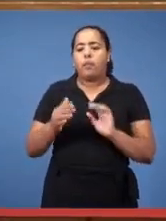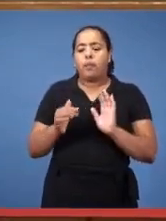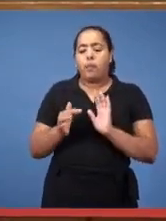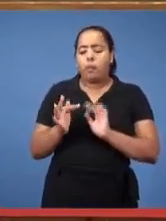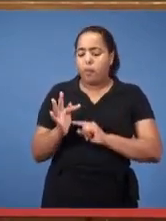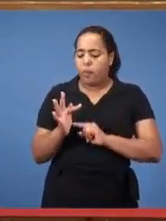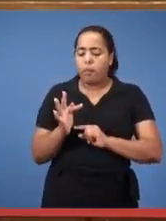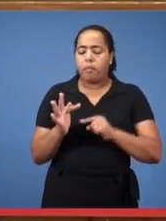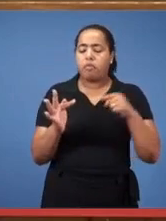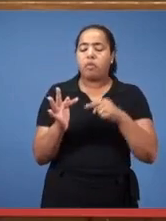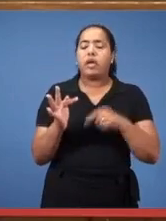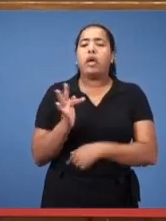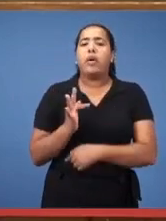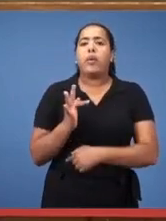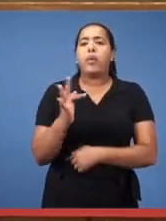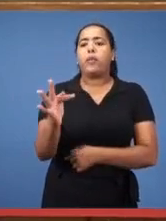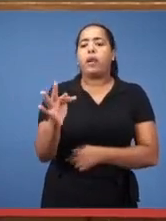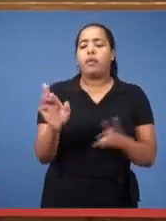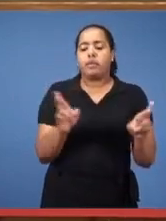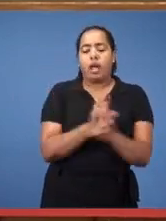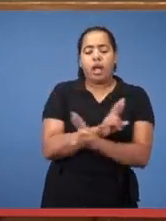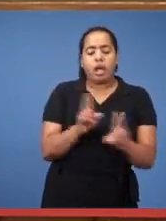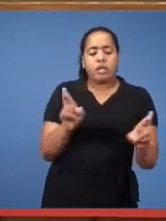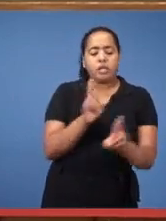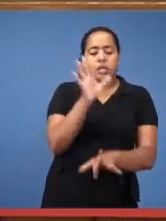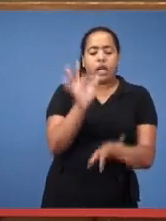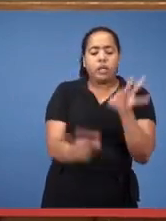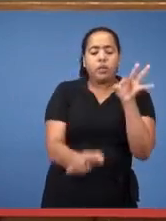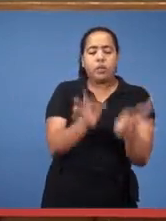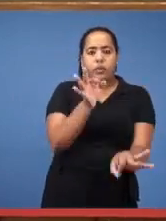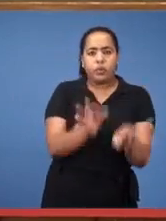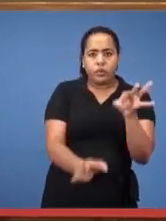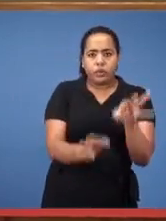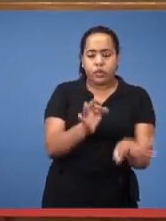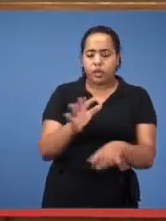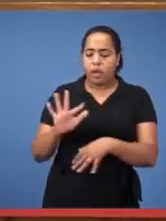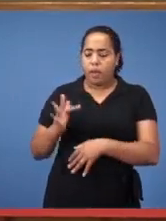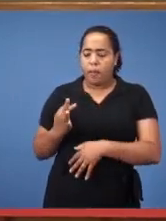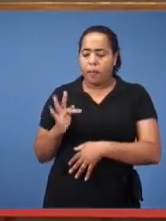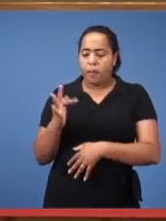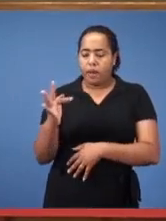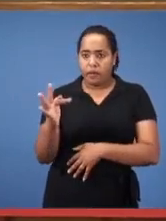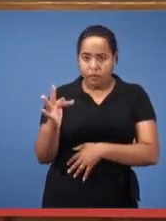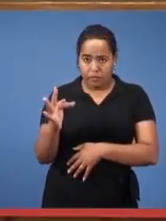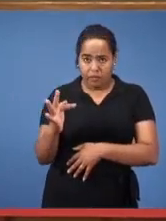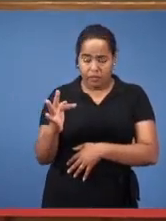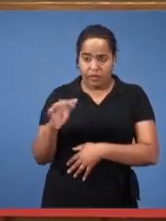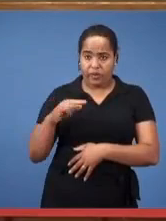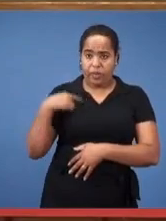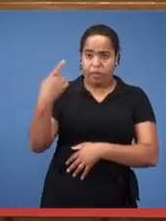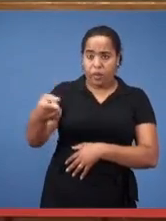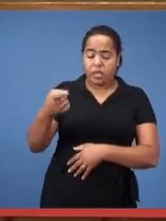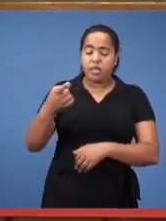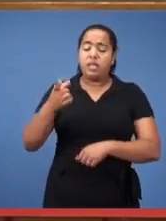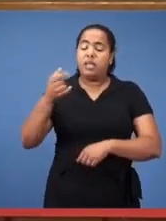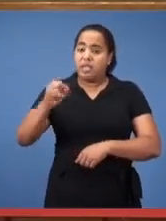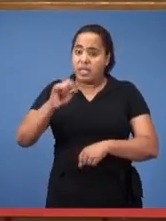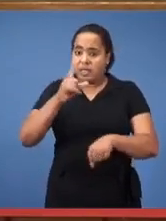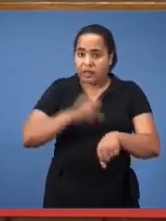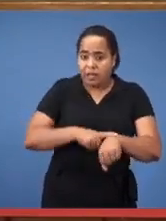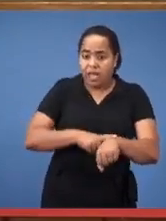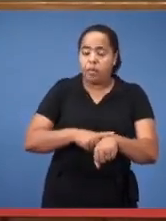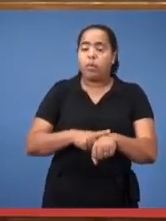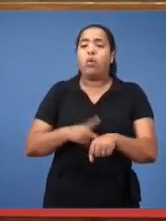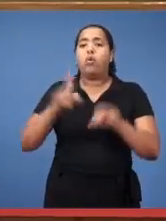going to say that Jesus is now linked to His judgments. And soon, if we have time, we're going to speak